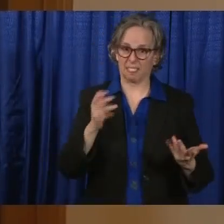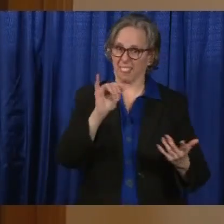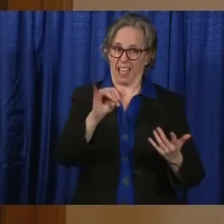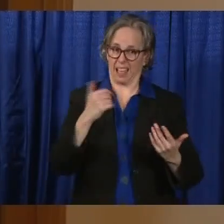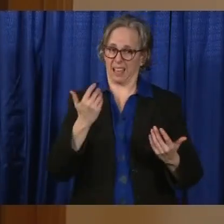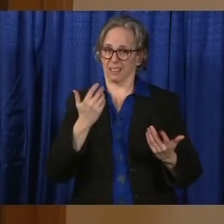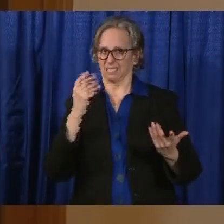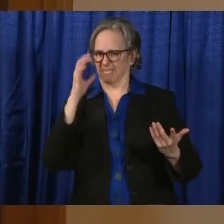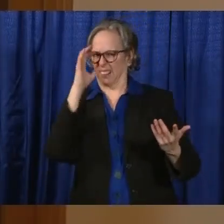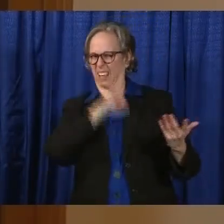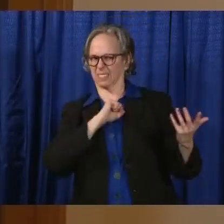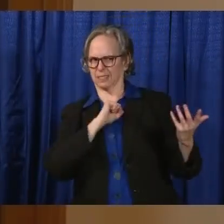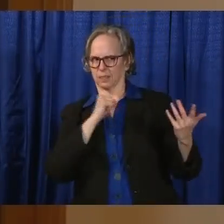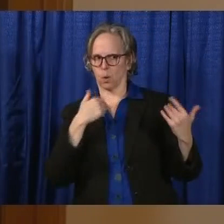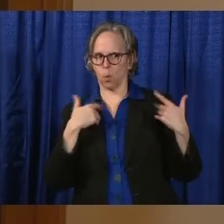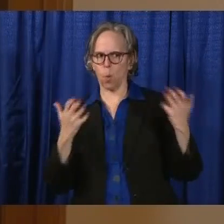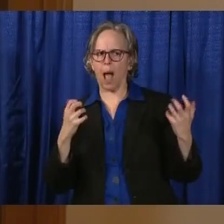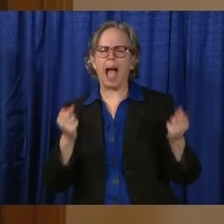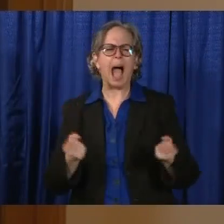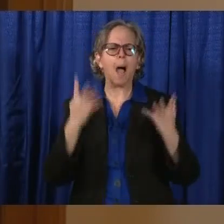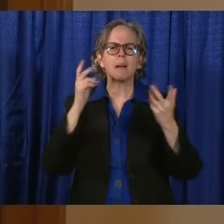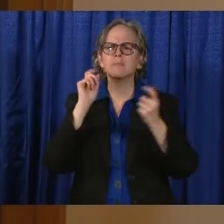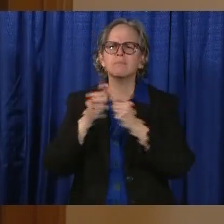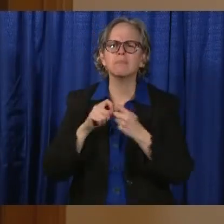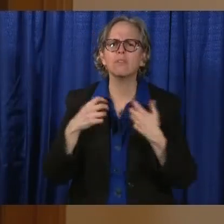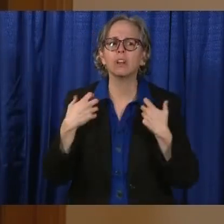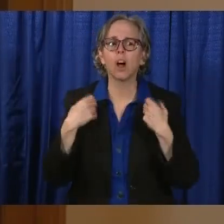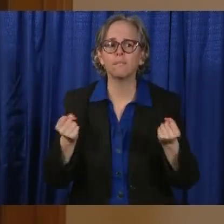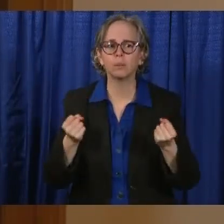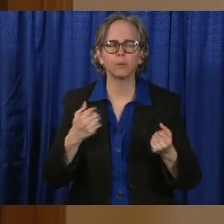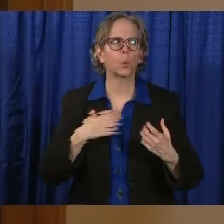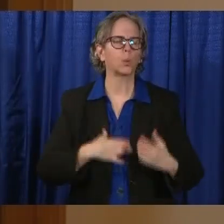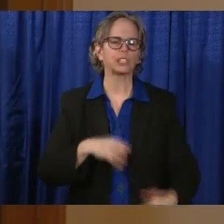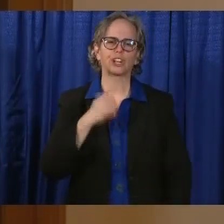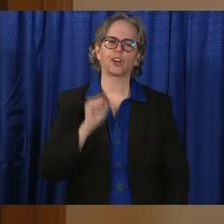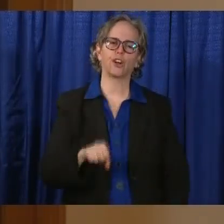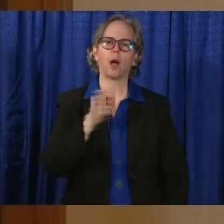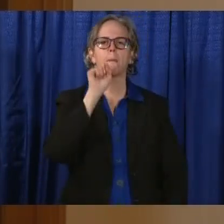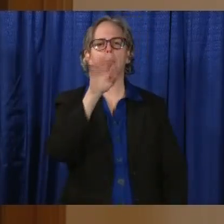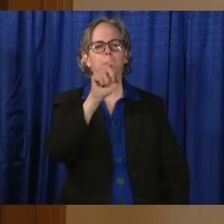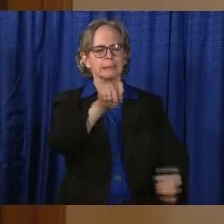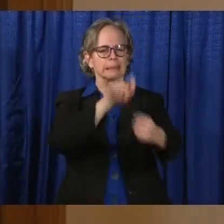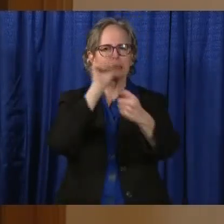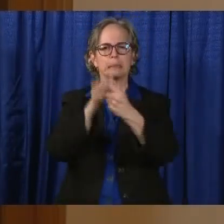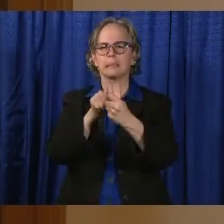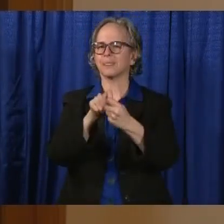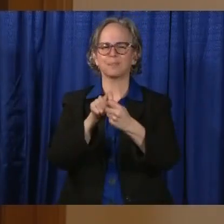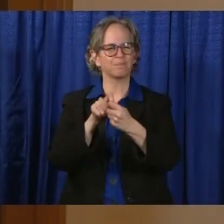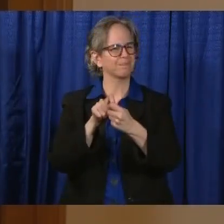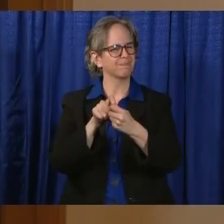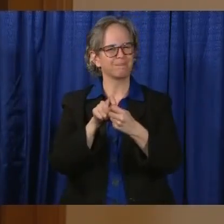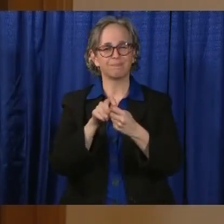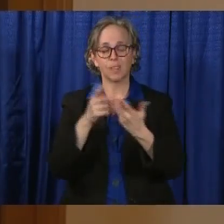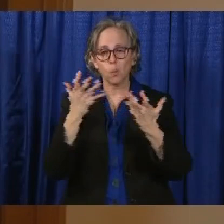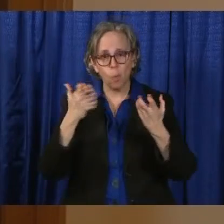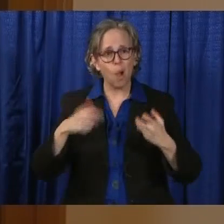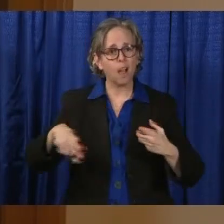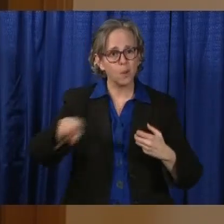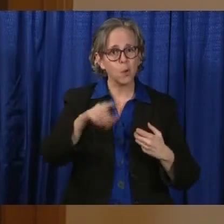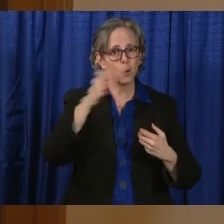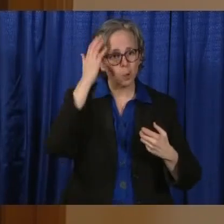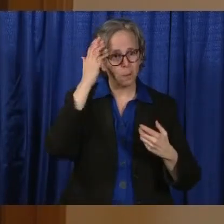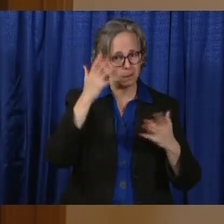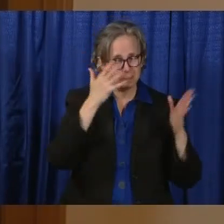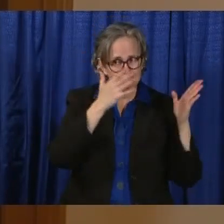numbers, as do we, because obviously our whole goal is to move all of us to that place of recovery and get us back